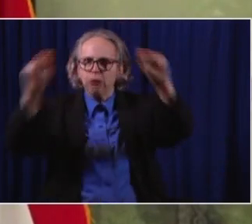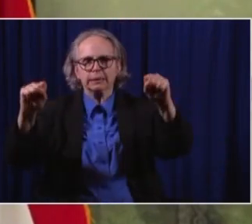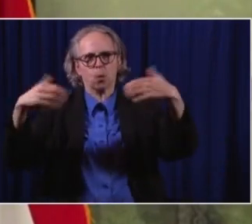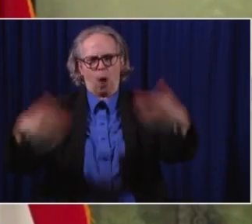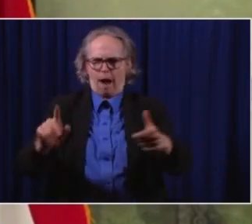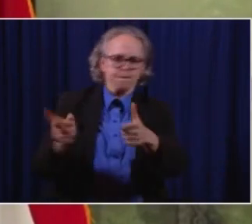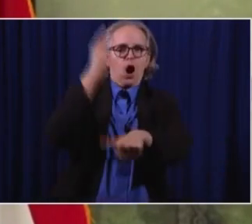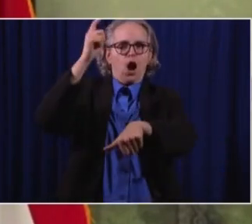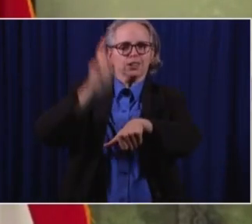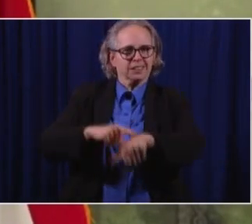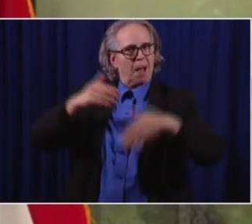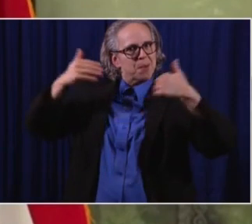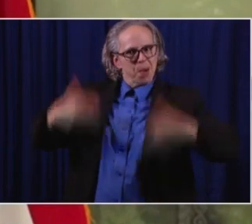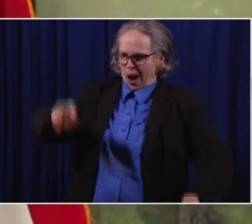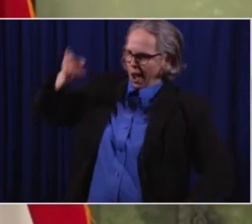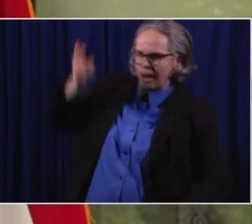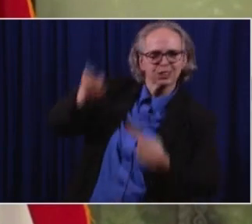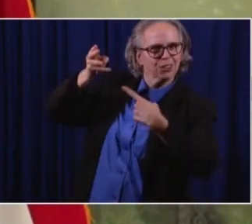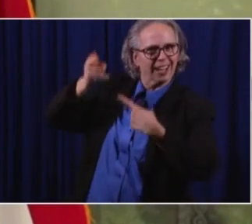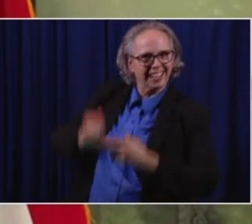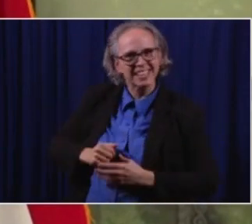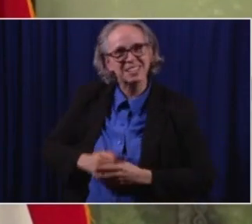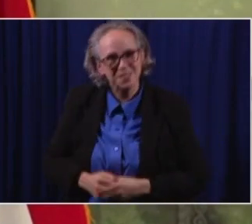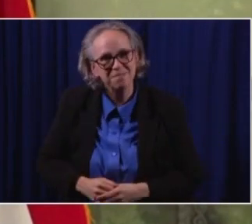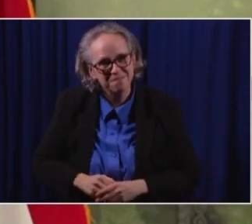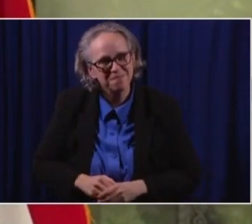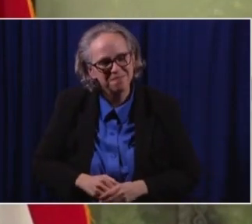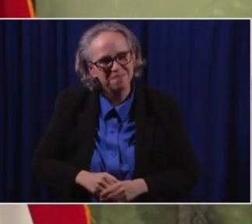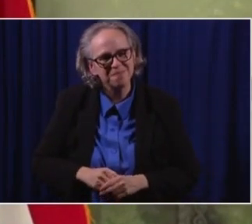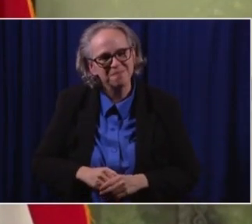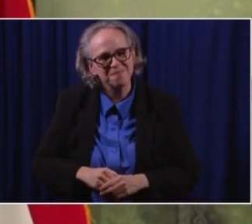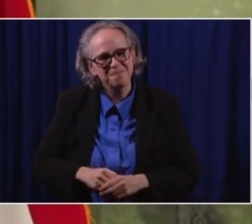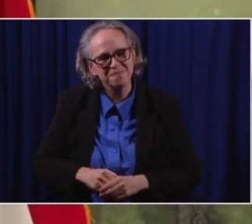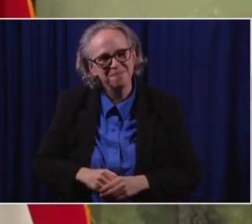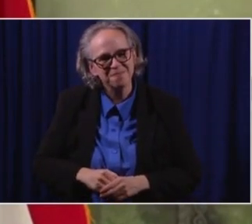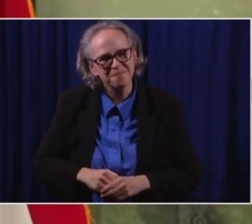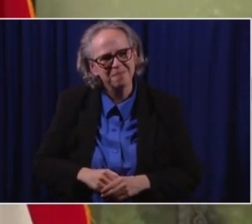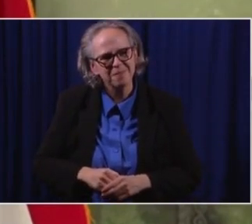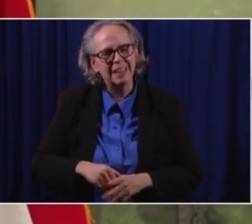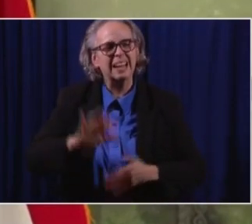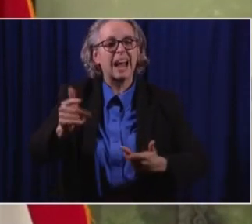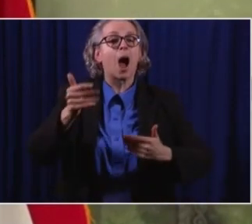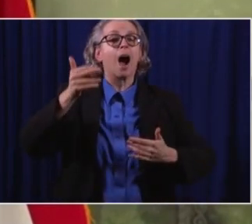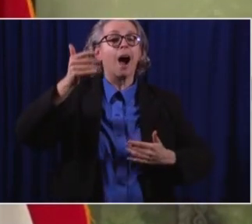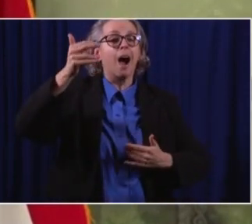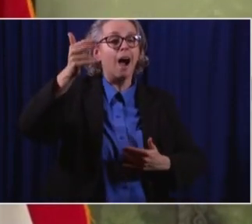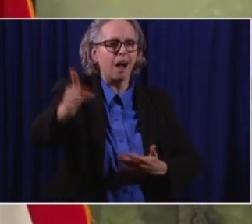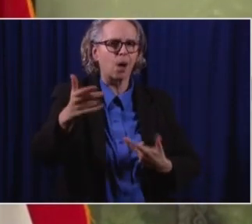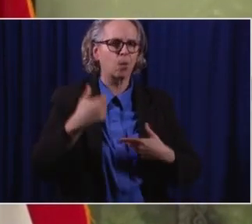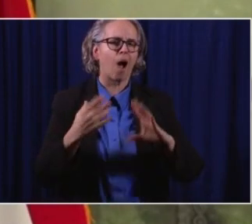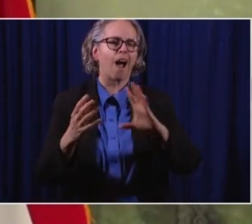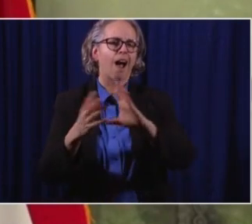We're going to hear in a moment a little bit about the campaign. Fran and I decided to do it out here on the porch